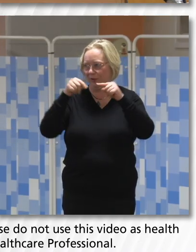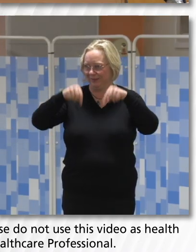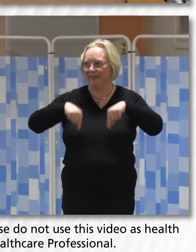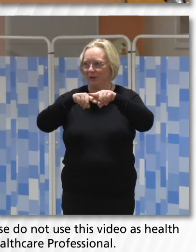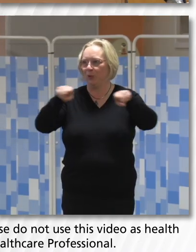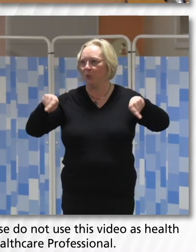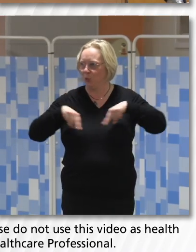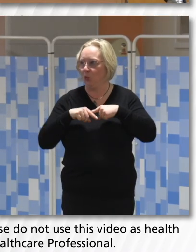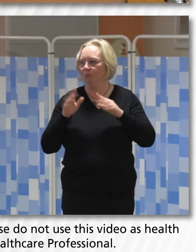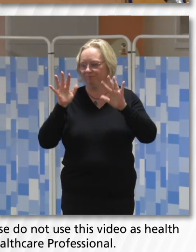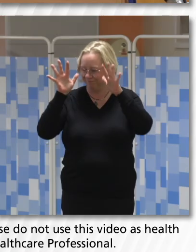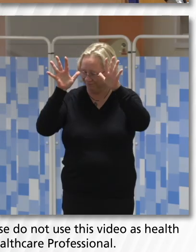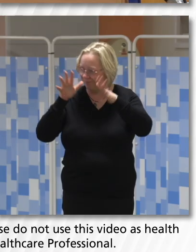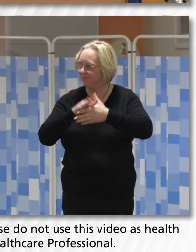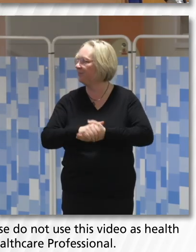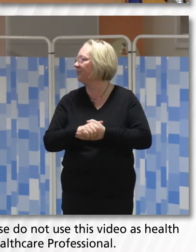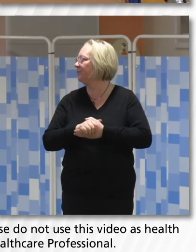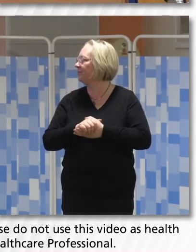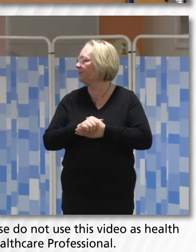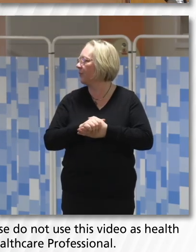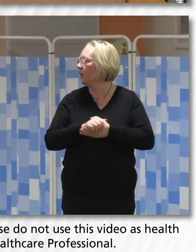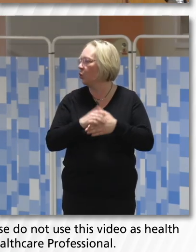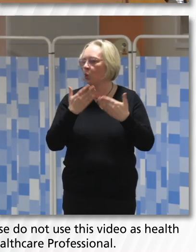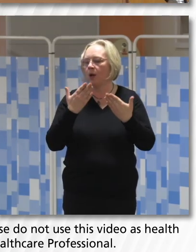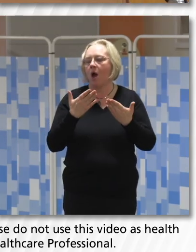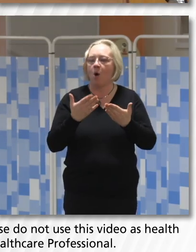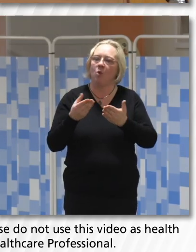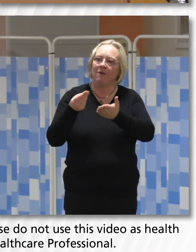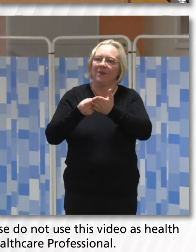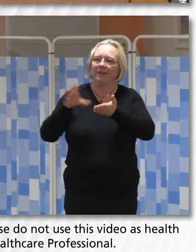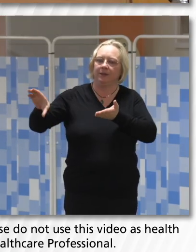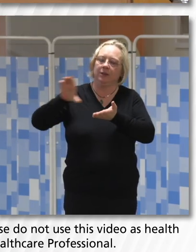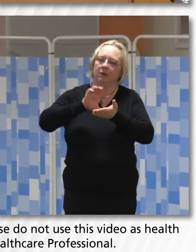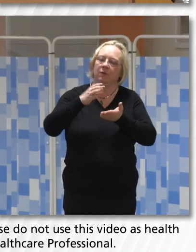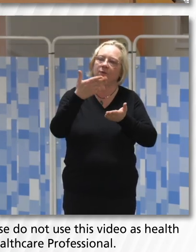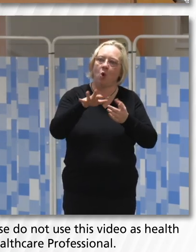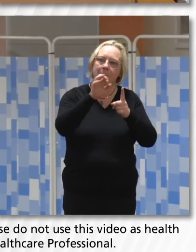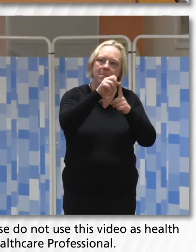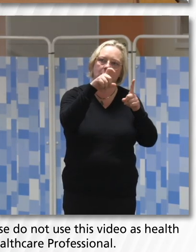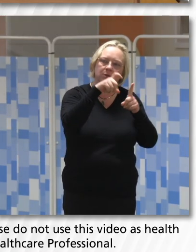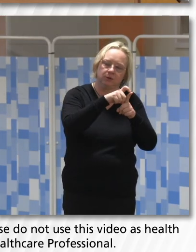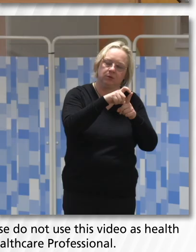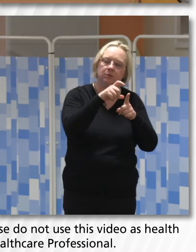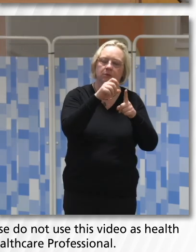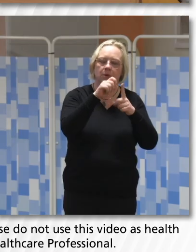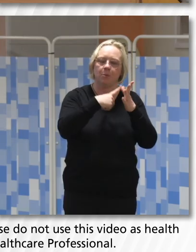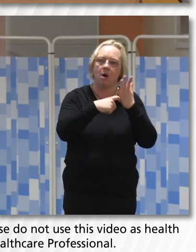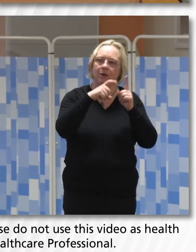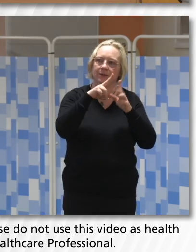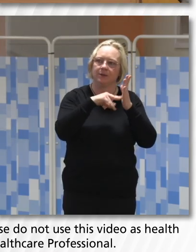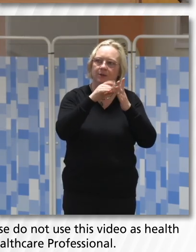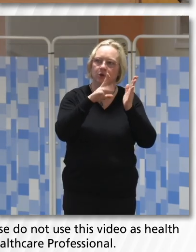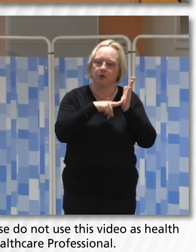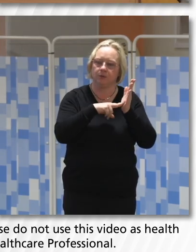So there are now some that are funded by Parkinson's UK charity, and 1 or 2 other places in the country have done them, but Derby was